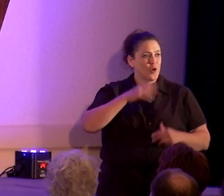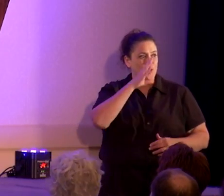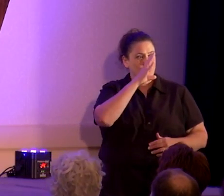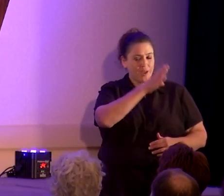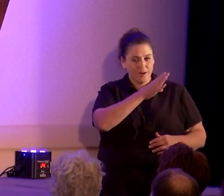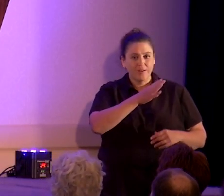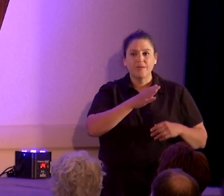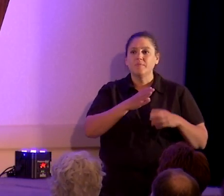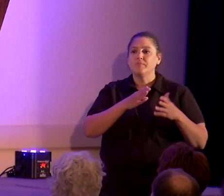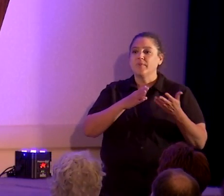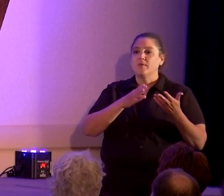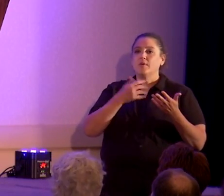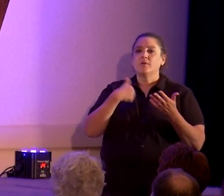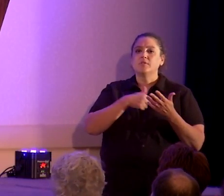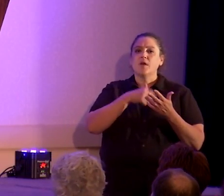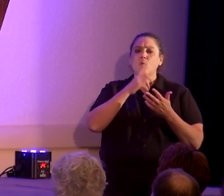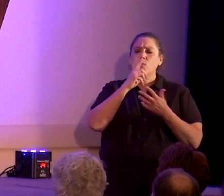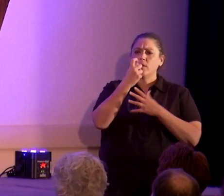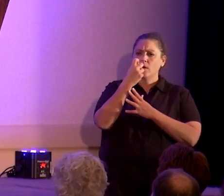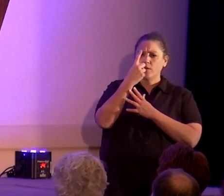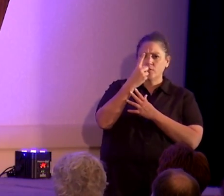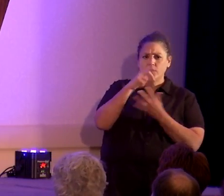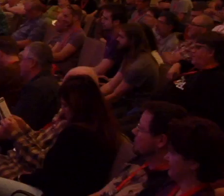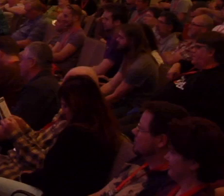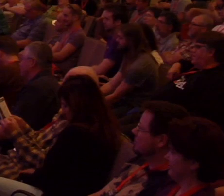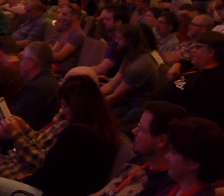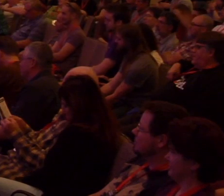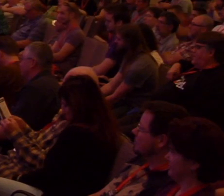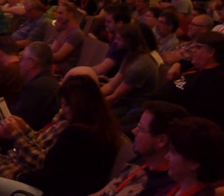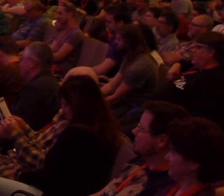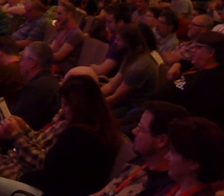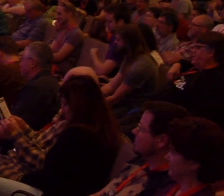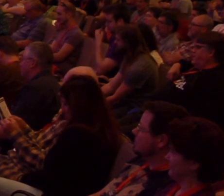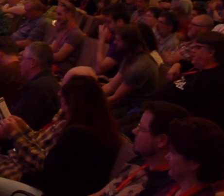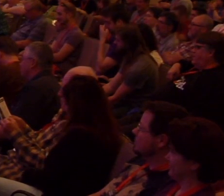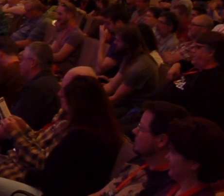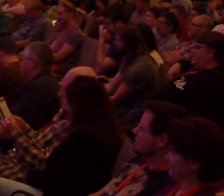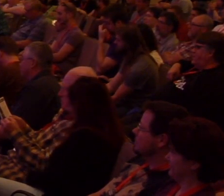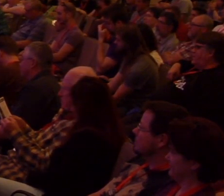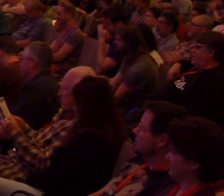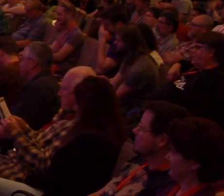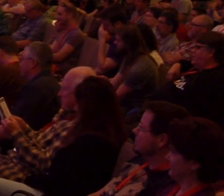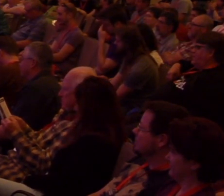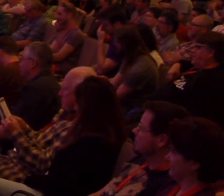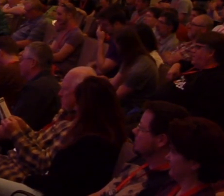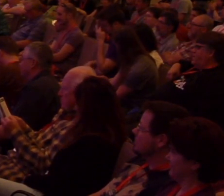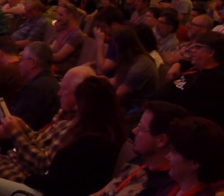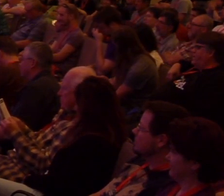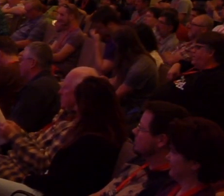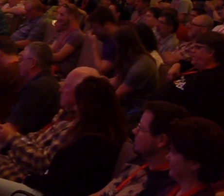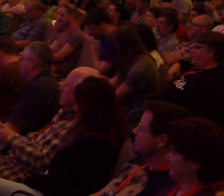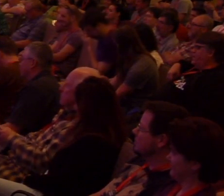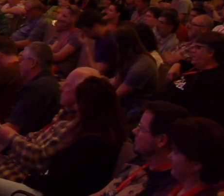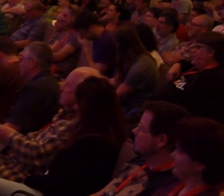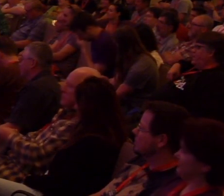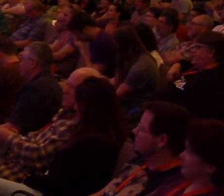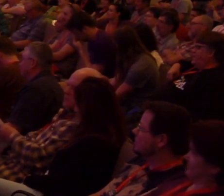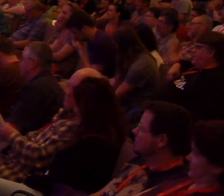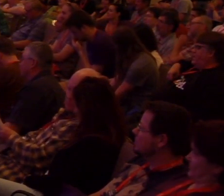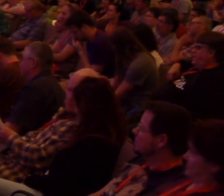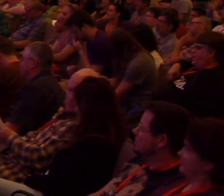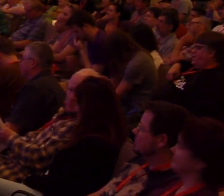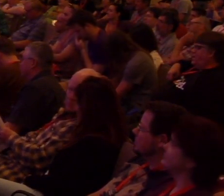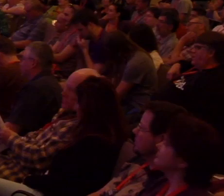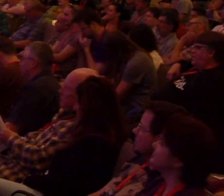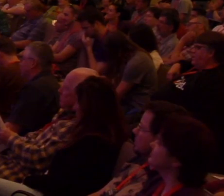that we understand what empathy is and frankly vaccinate ourselves with empathy, so